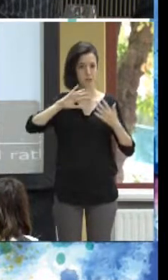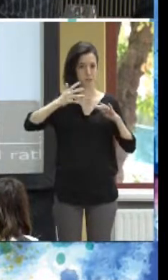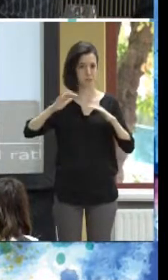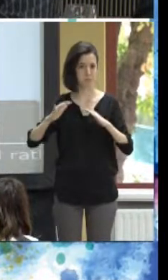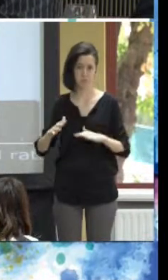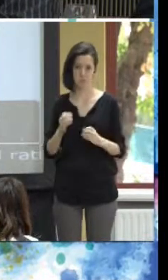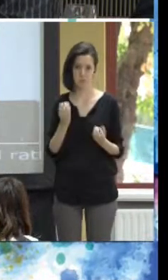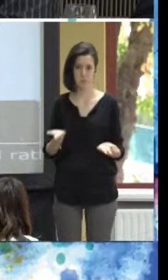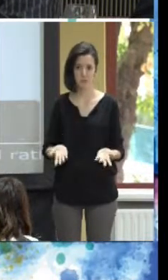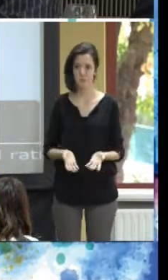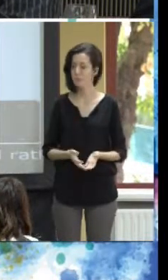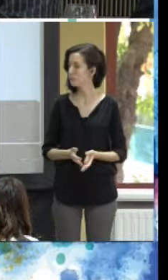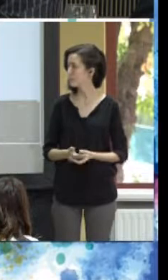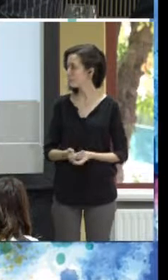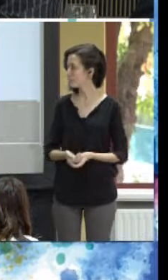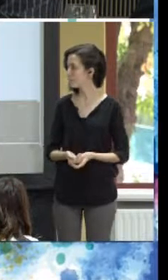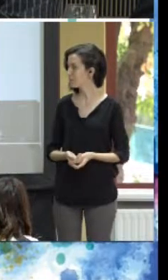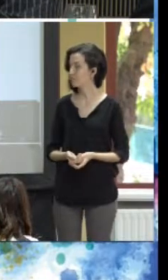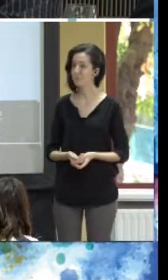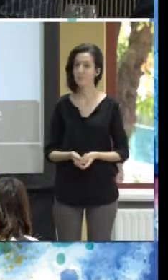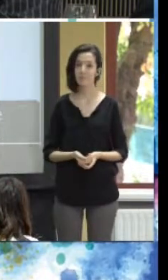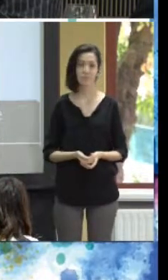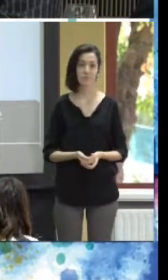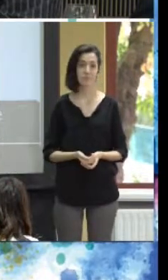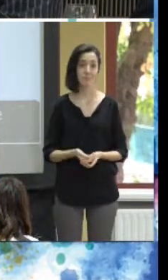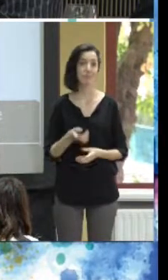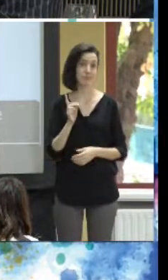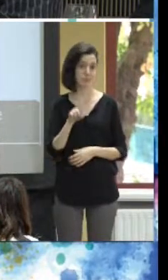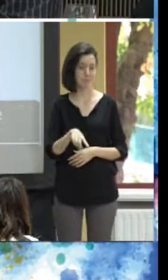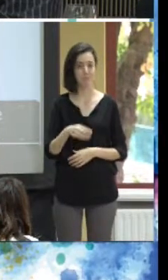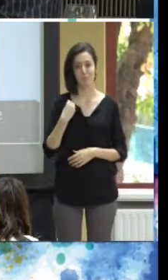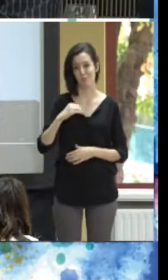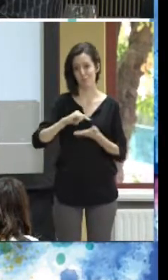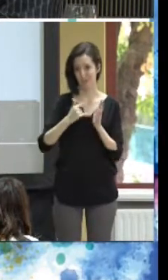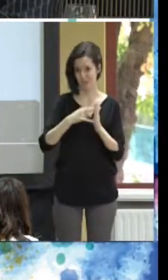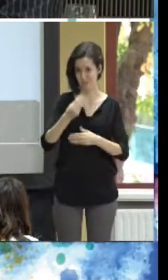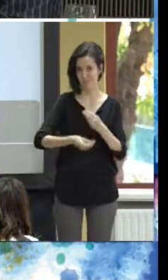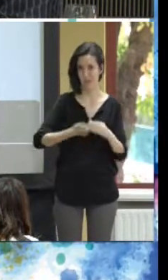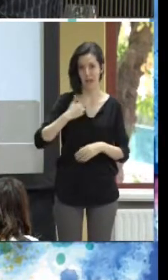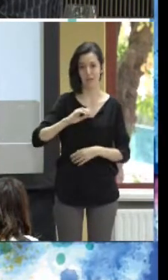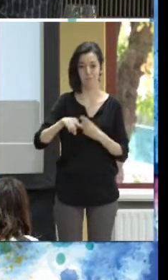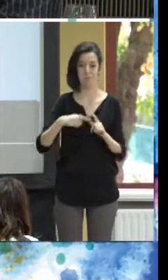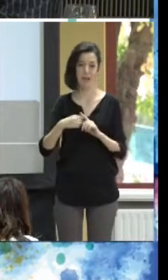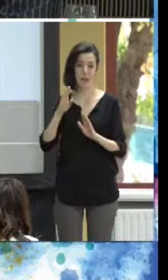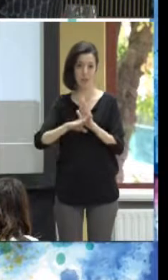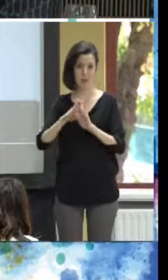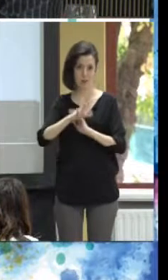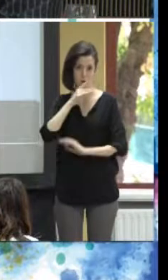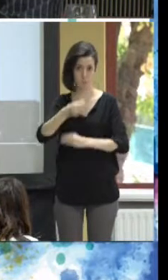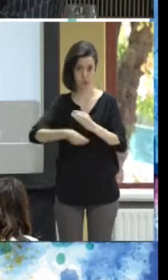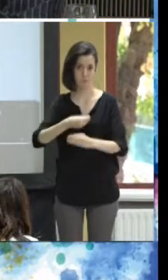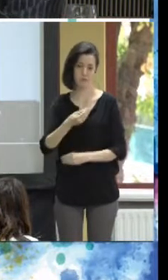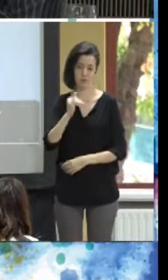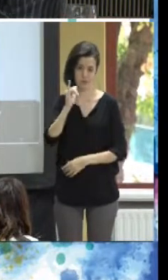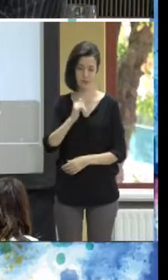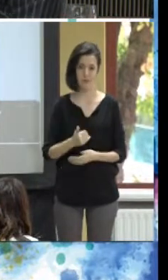for now Mindtext, the application we are using for NFC and QR for Android